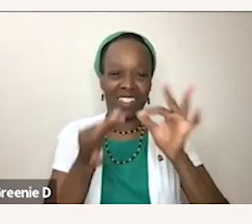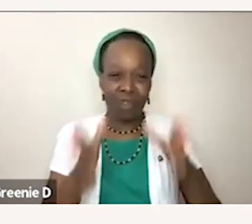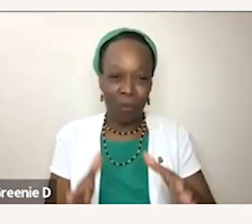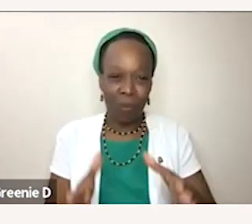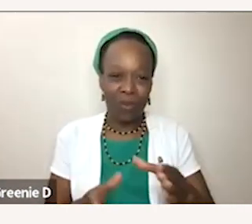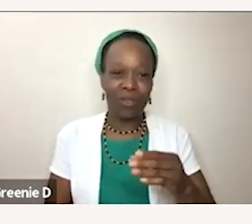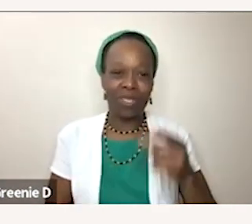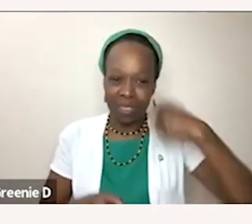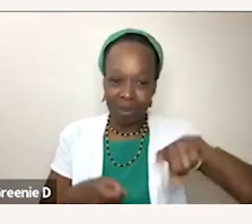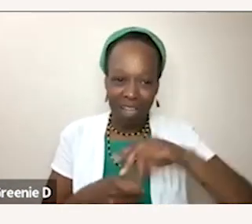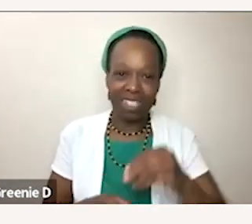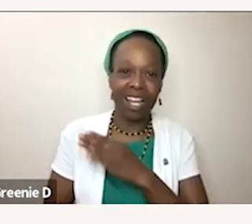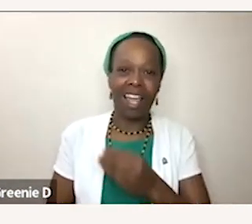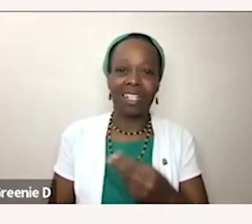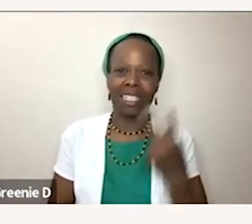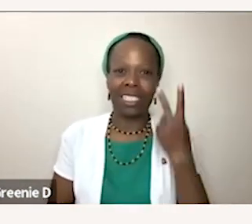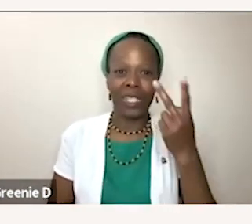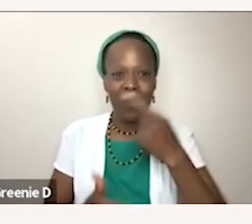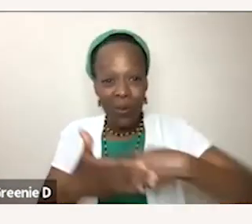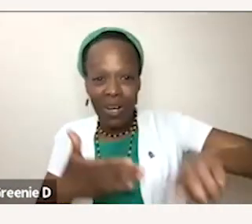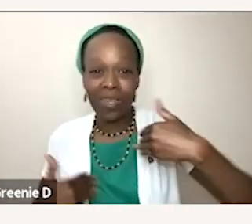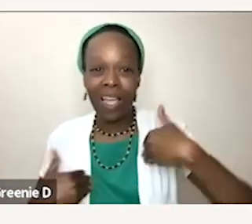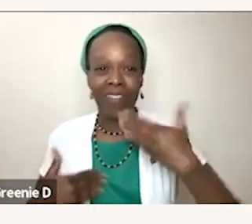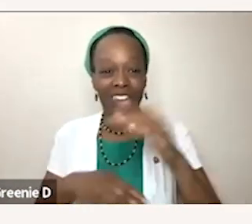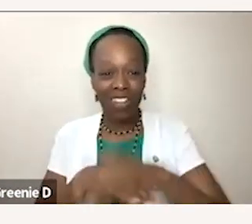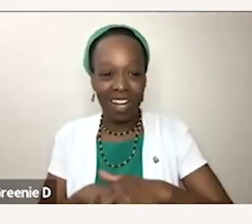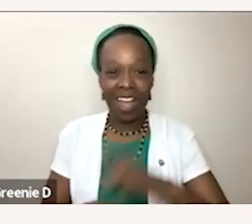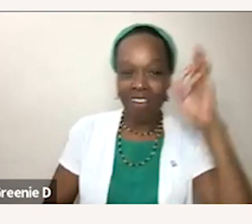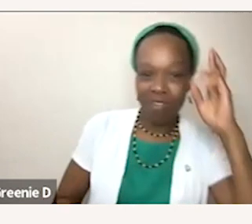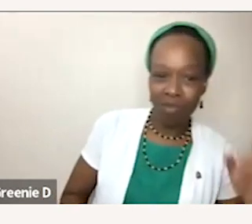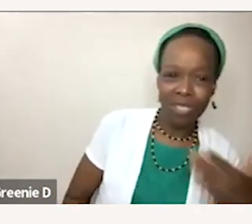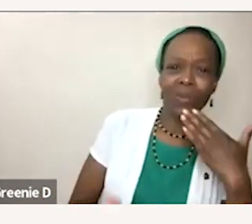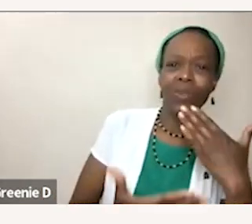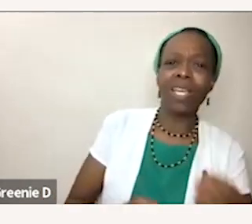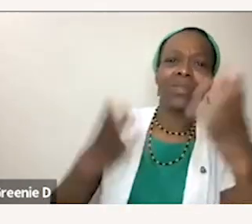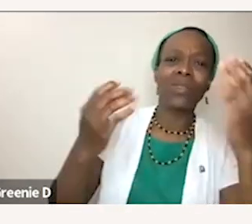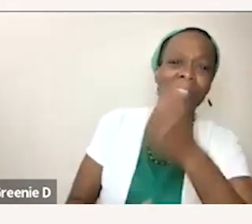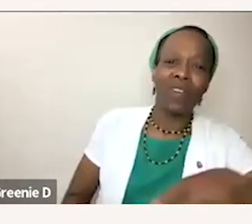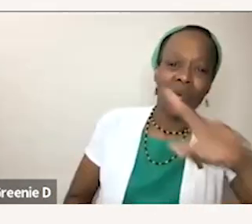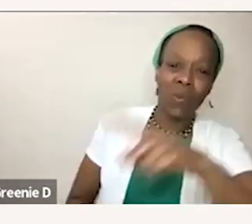everyone, we'll see you all next week. Have a good night. Thank you so much, everybody. Oh.